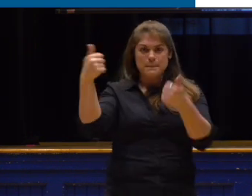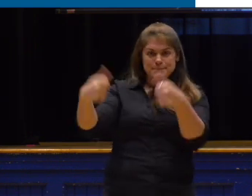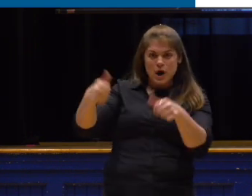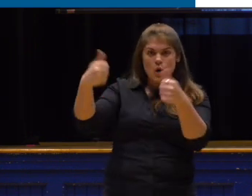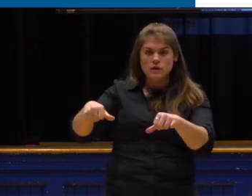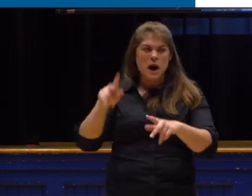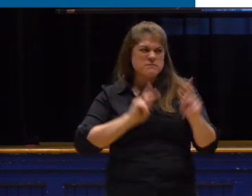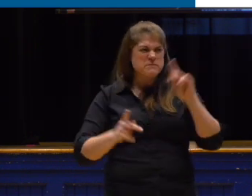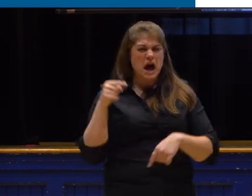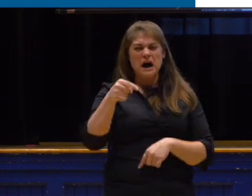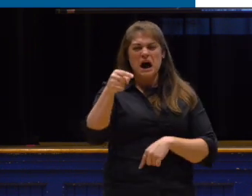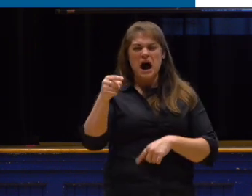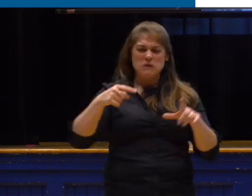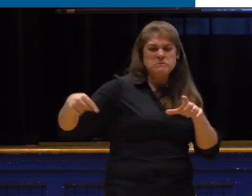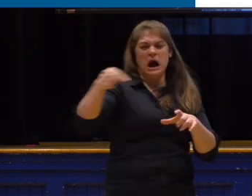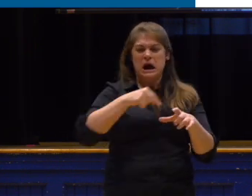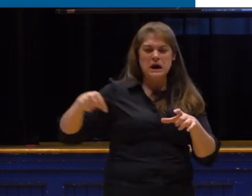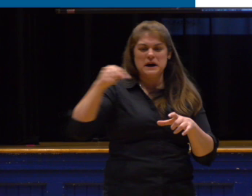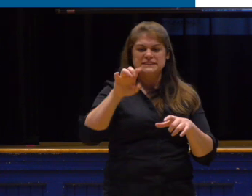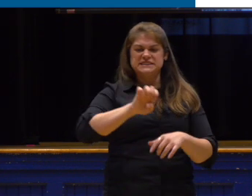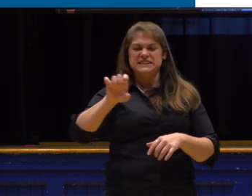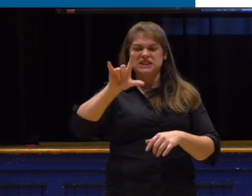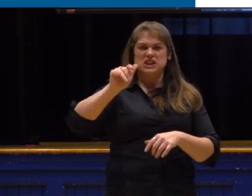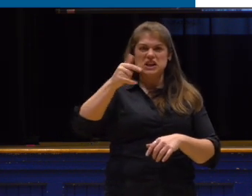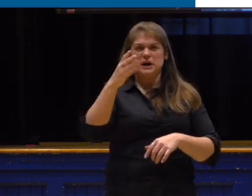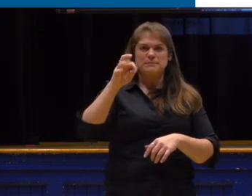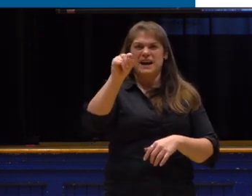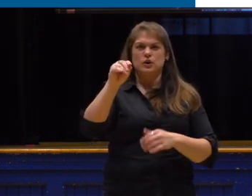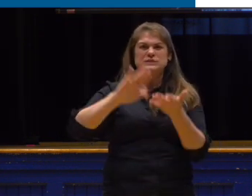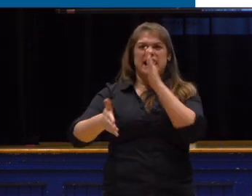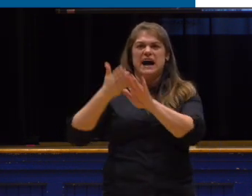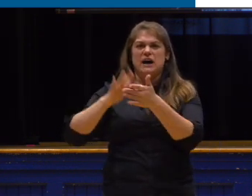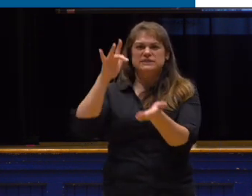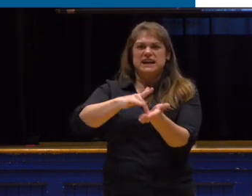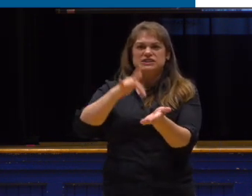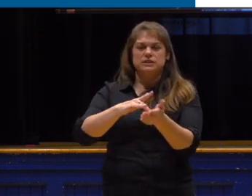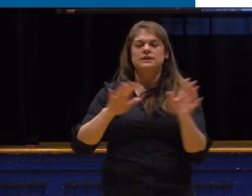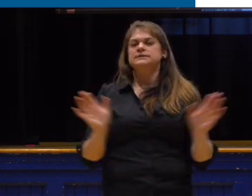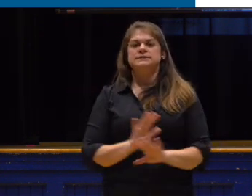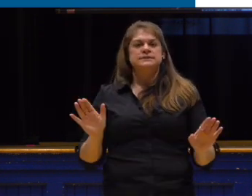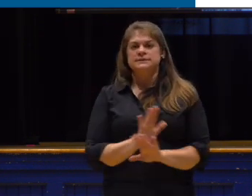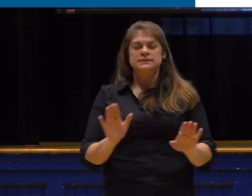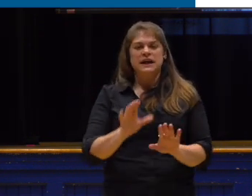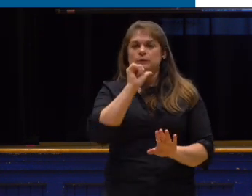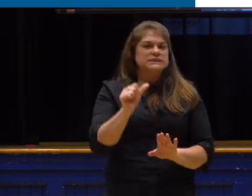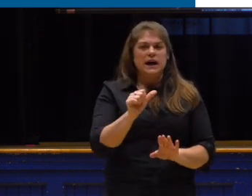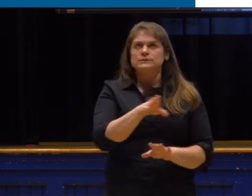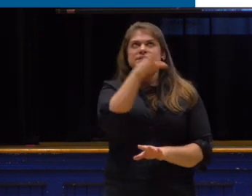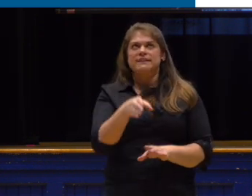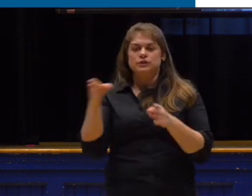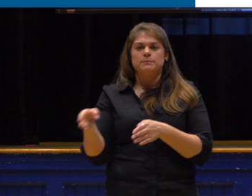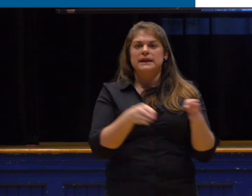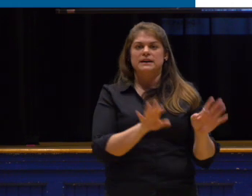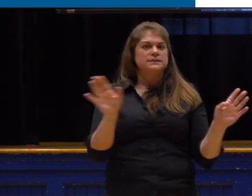are saying we're turning into the East Longmeadow town center. We are not. We never were. And